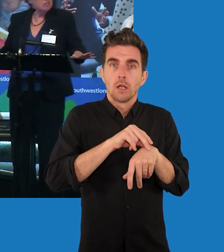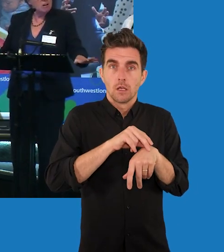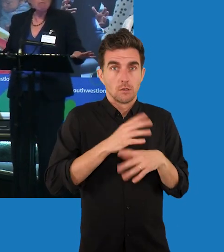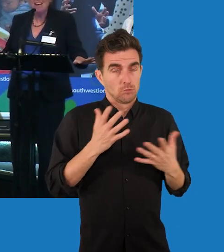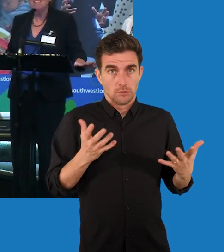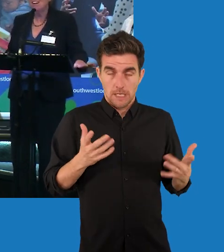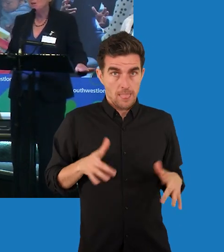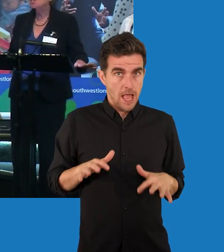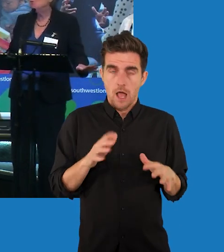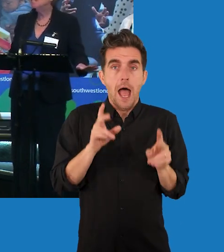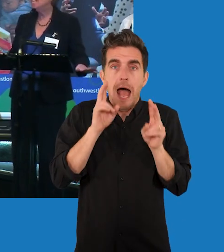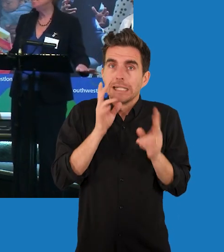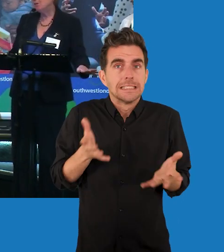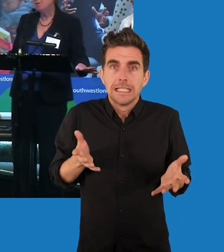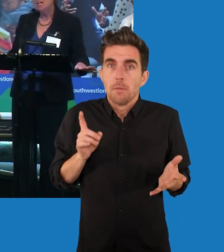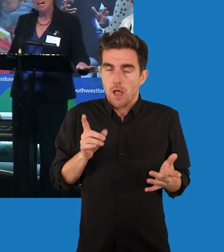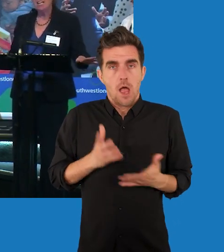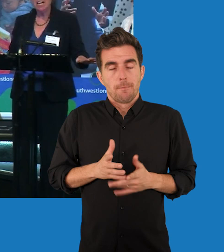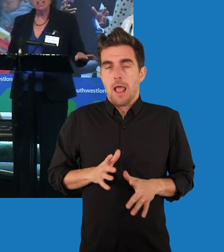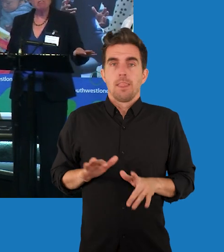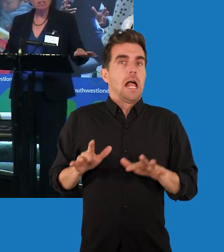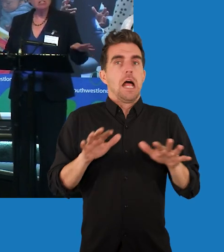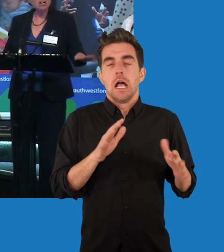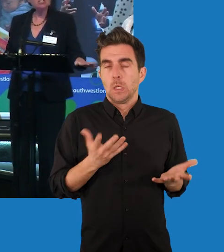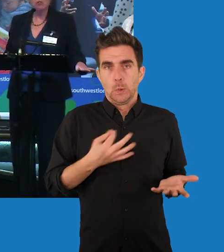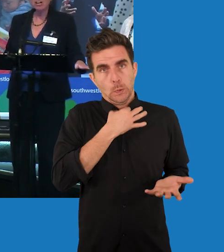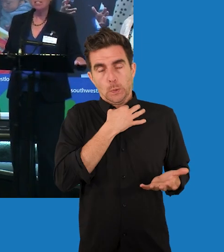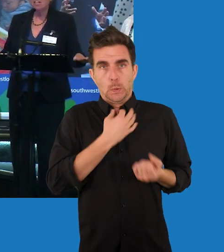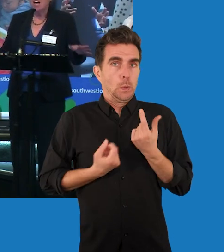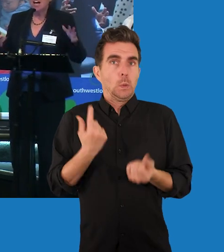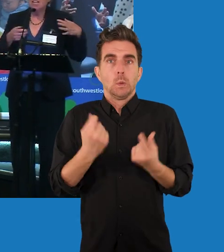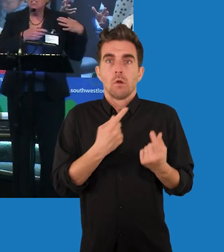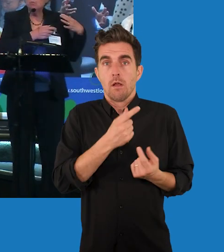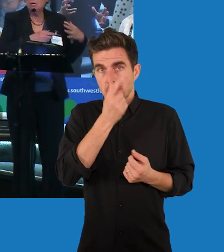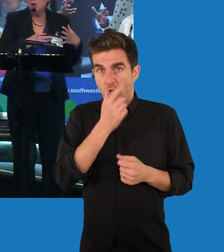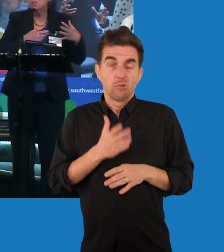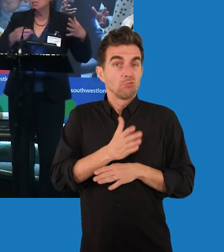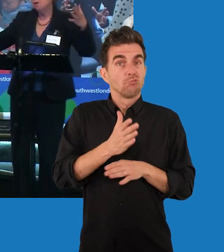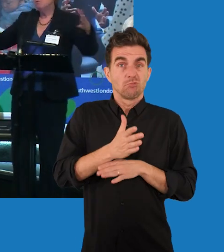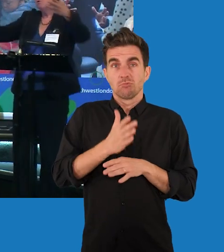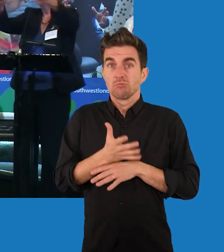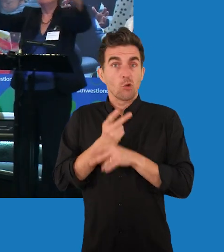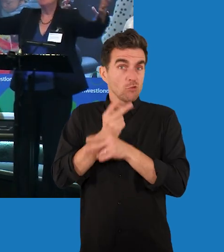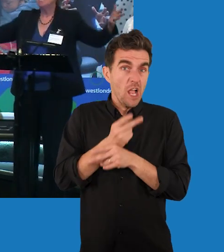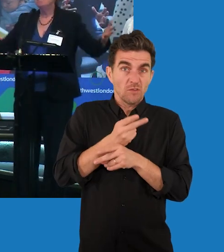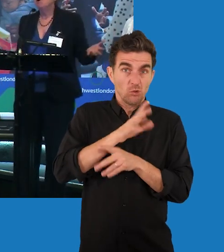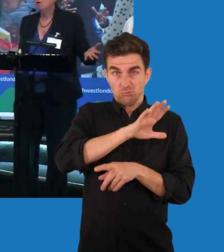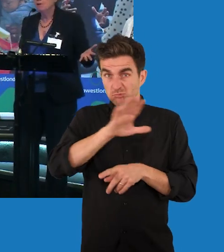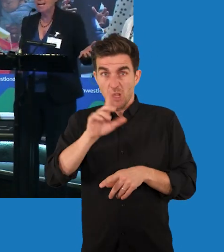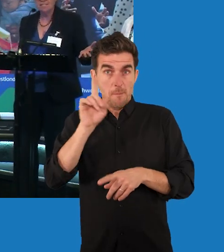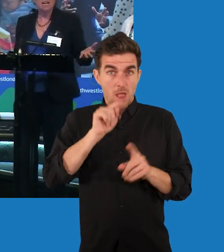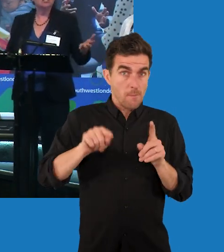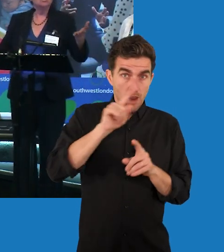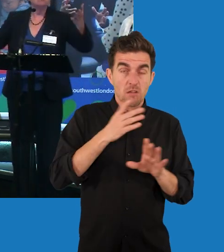they're under our radar. We don't see them, and yet they're in dire straits. And because Habiba looks after a block